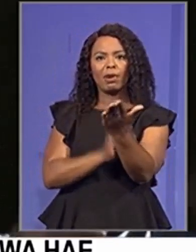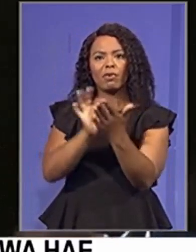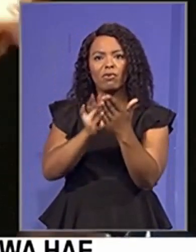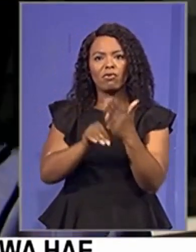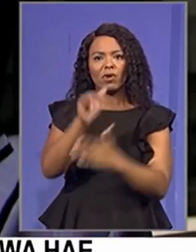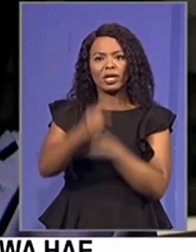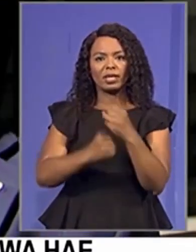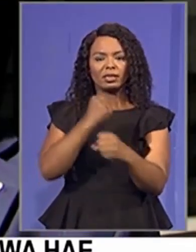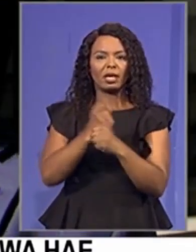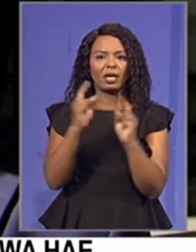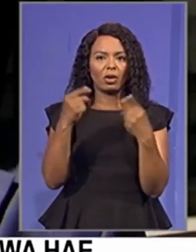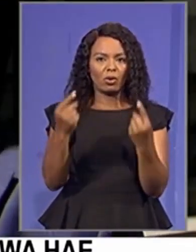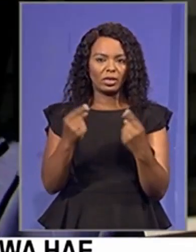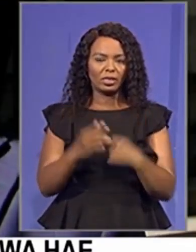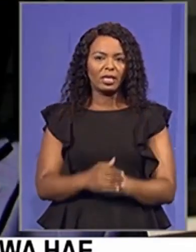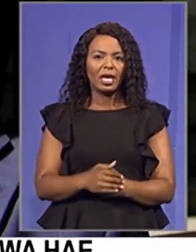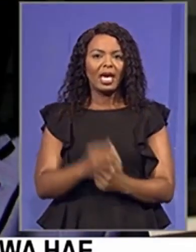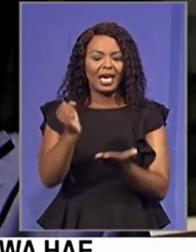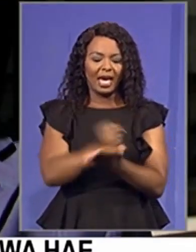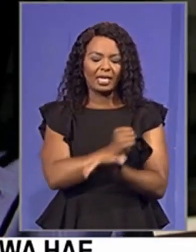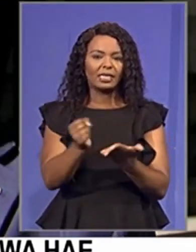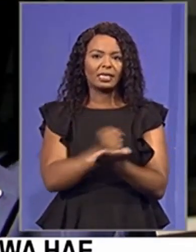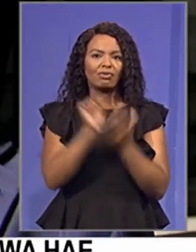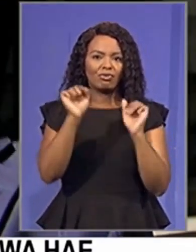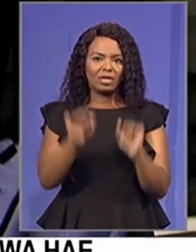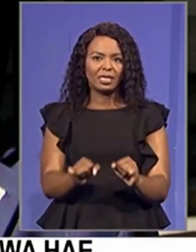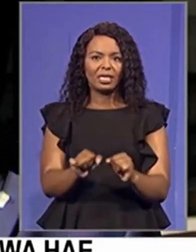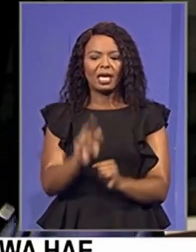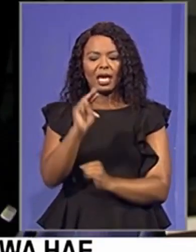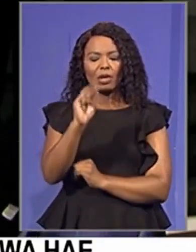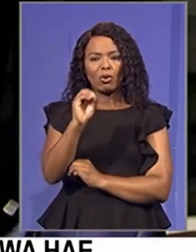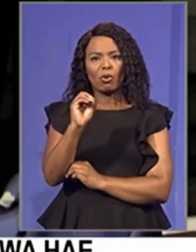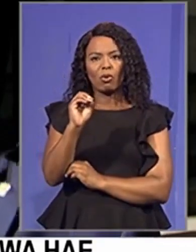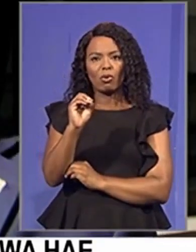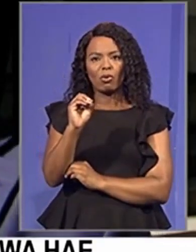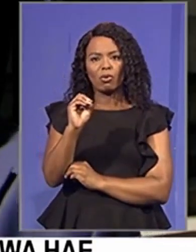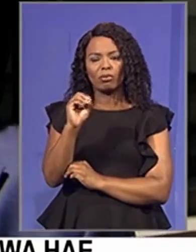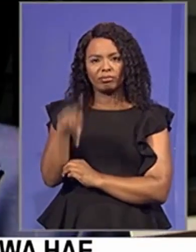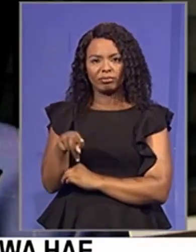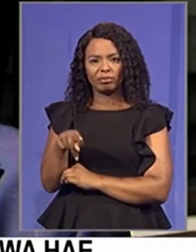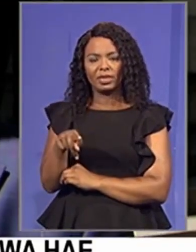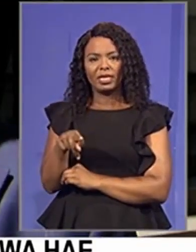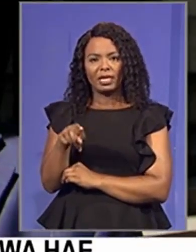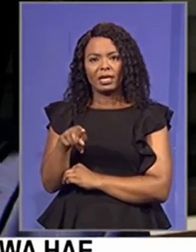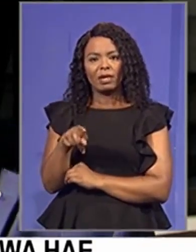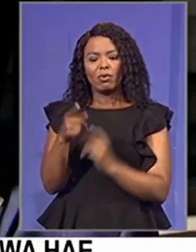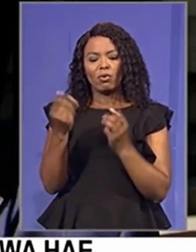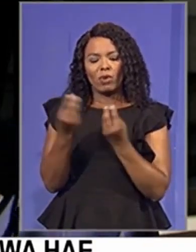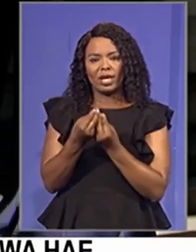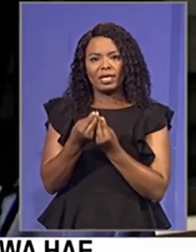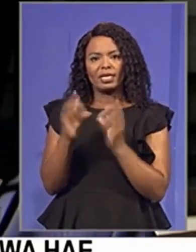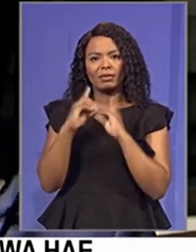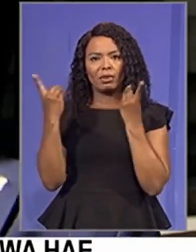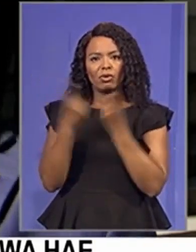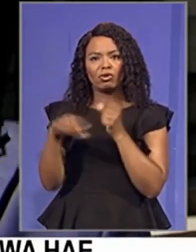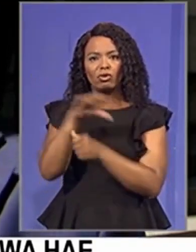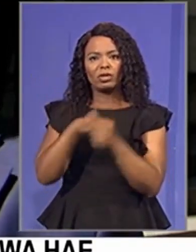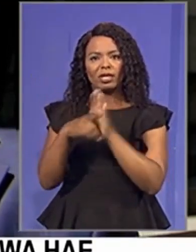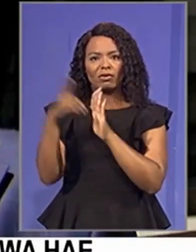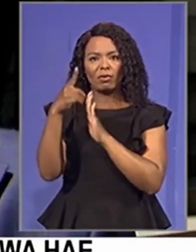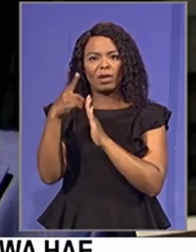selemong se tlang. We are registering as a non-profit organization with the Department of Social Development. What